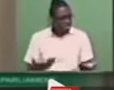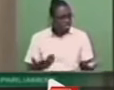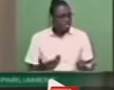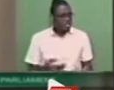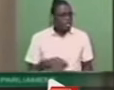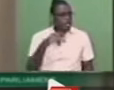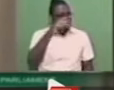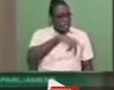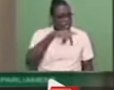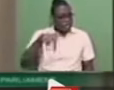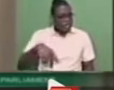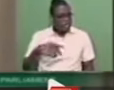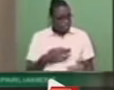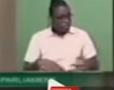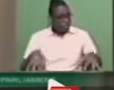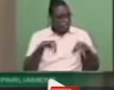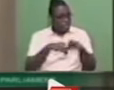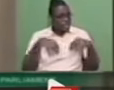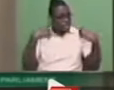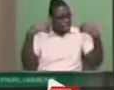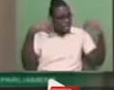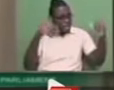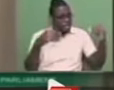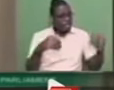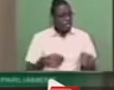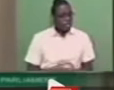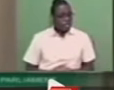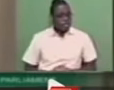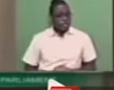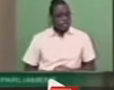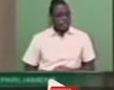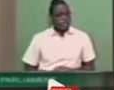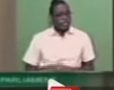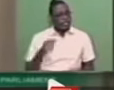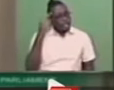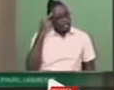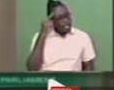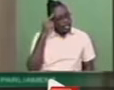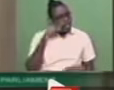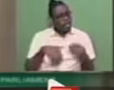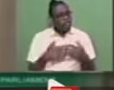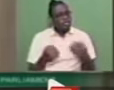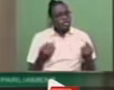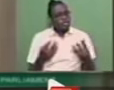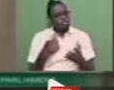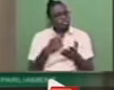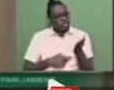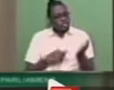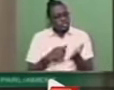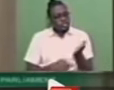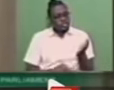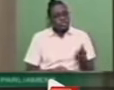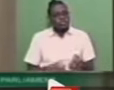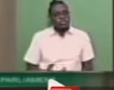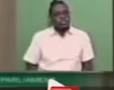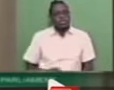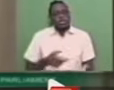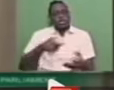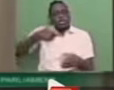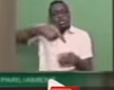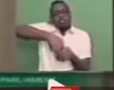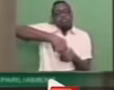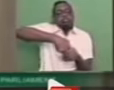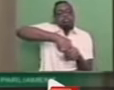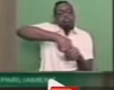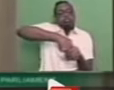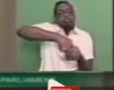but not sole factor that will determine the retail cost will be the cost of trucking the fuel to the various gas stations around the